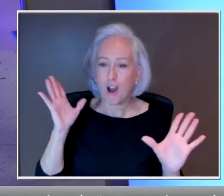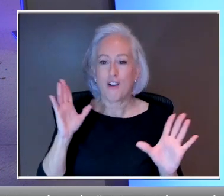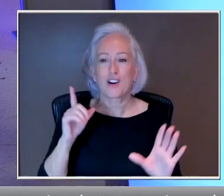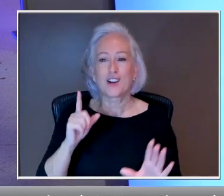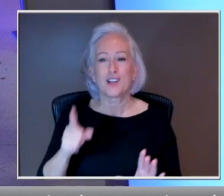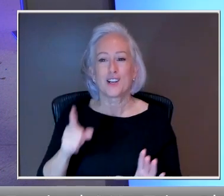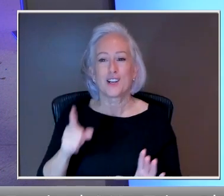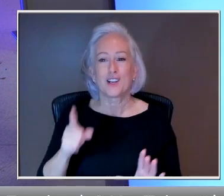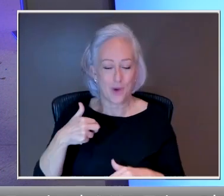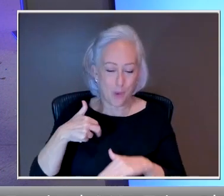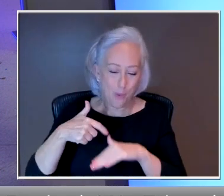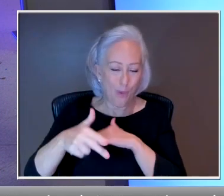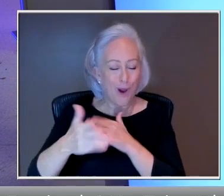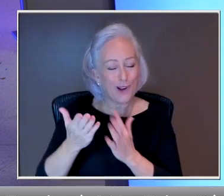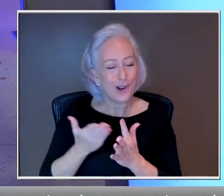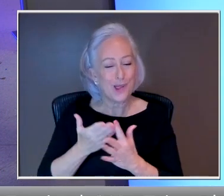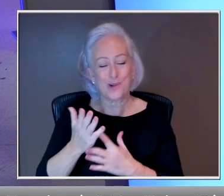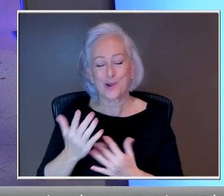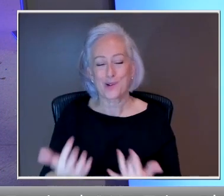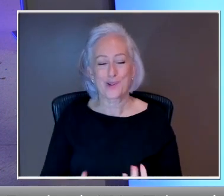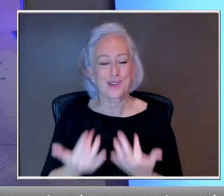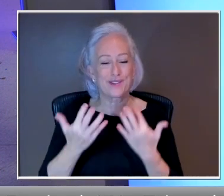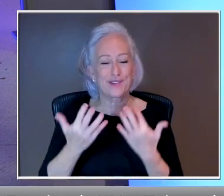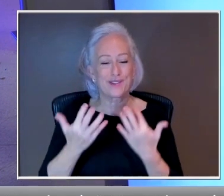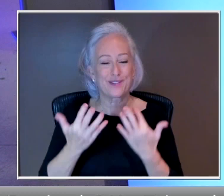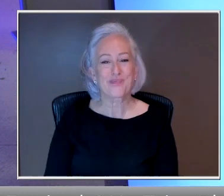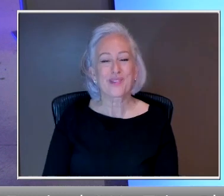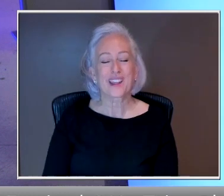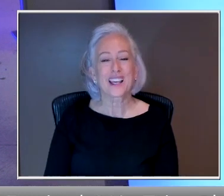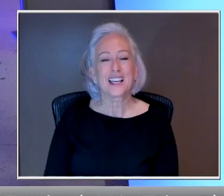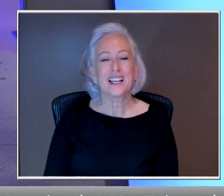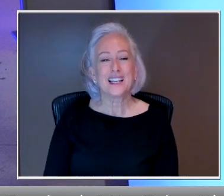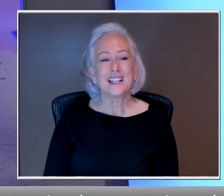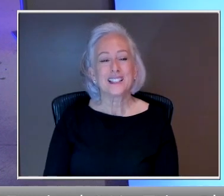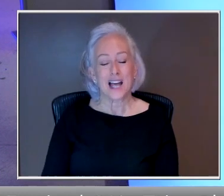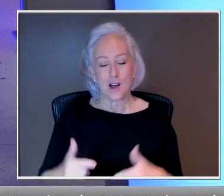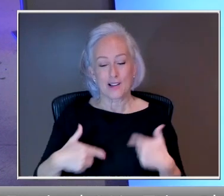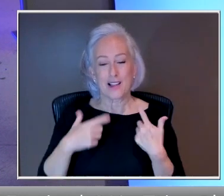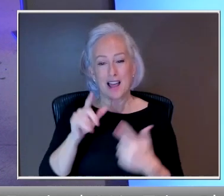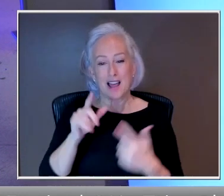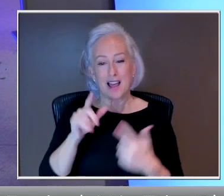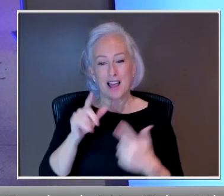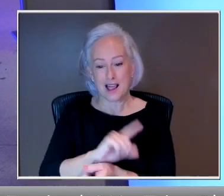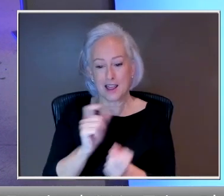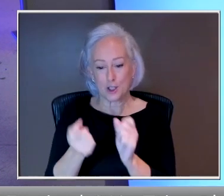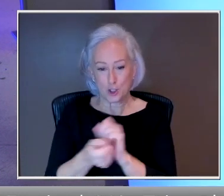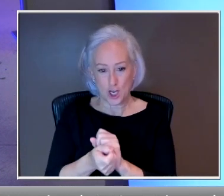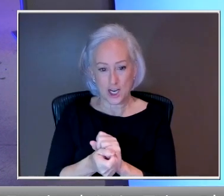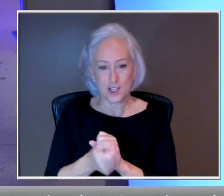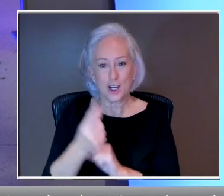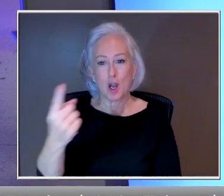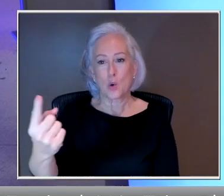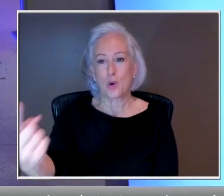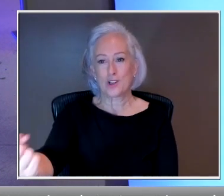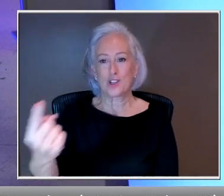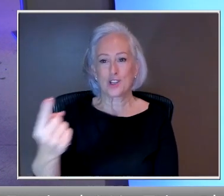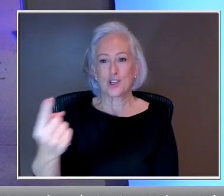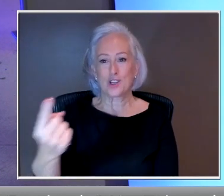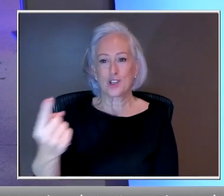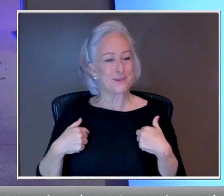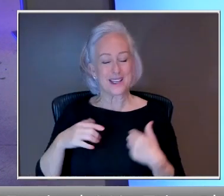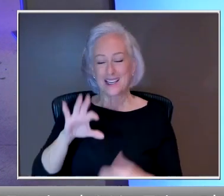Yes. And coming out of it, when you talk about lifestyle changes, Michelle walked in and Michelle said, "This is me 96 pounds